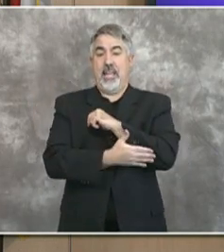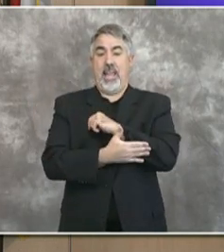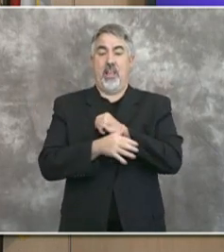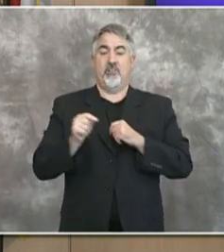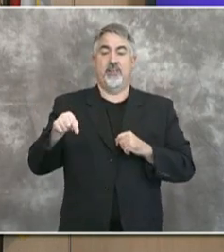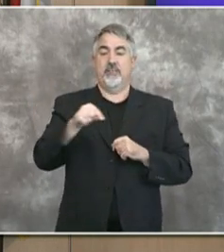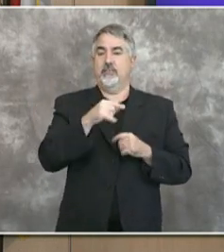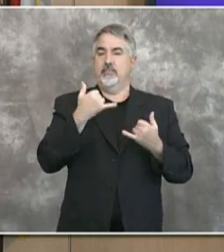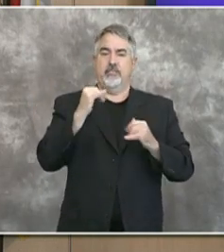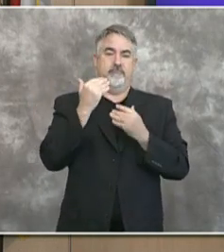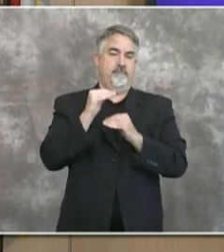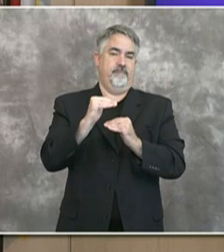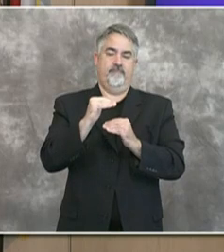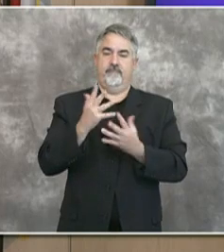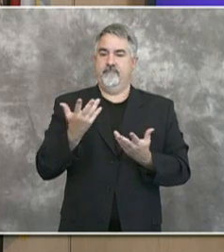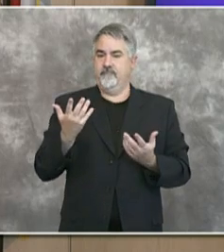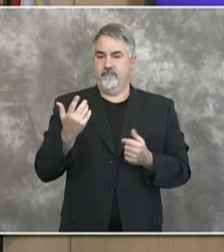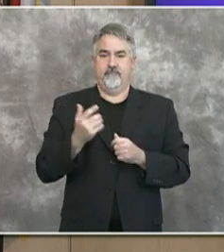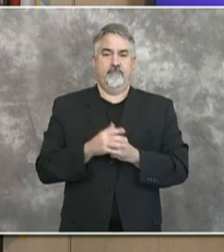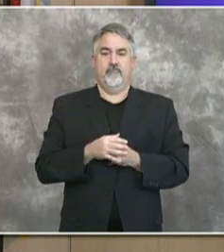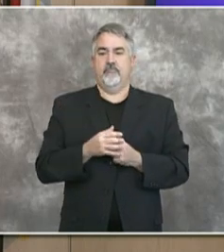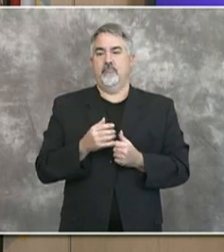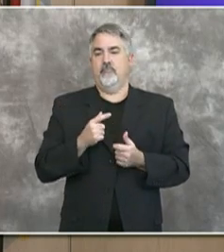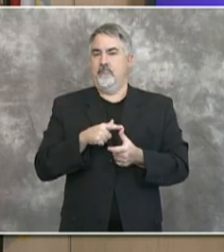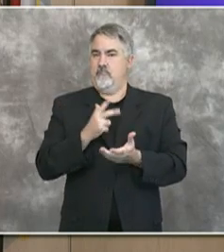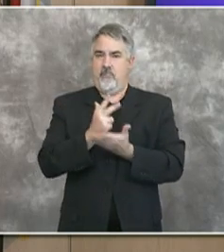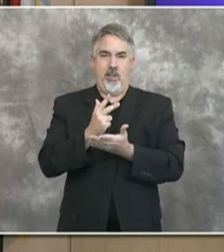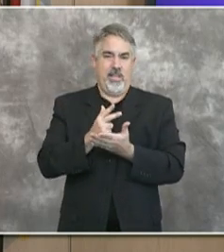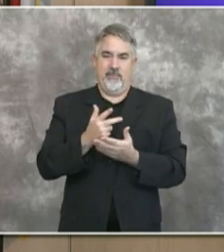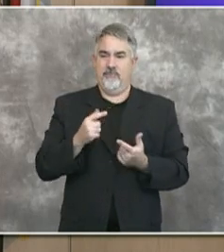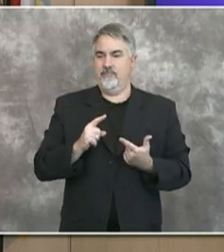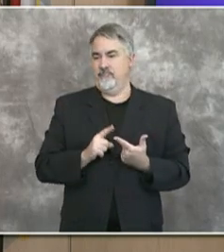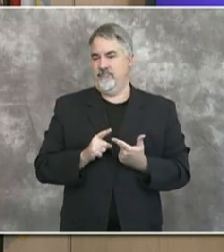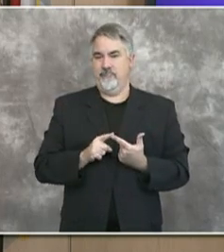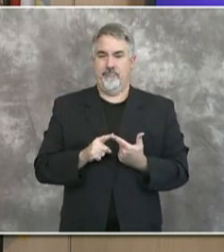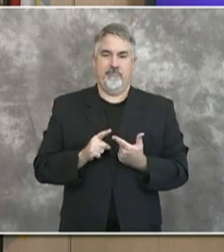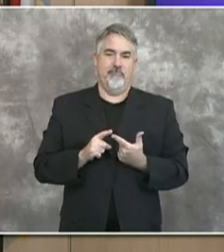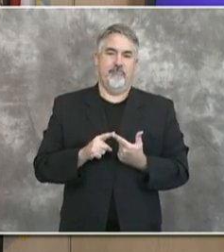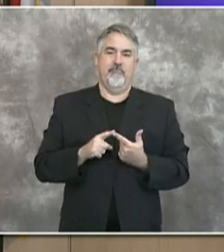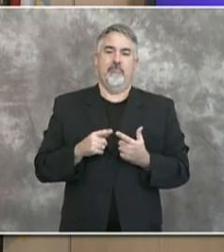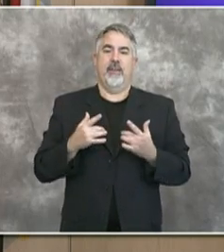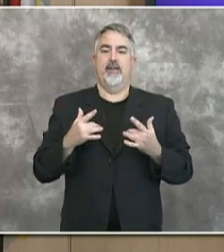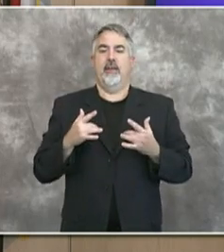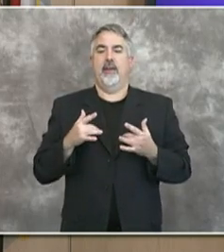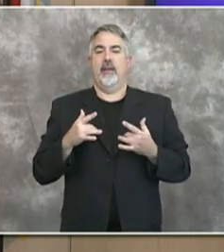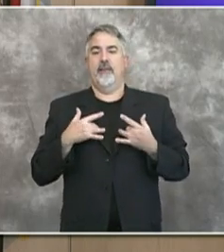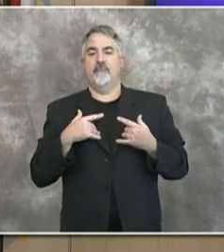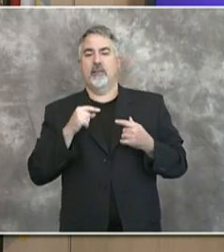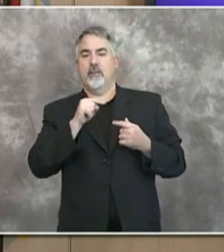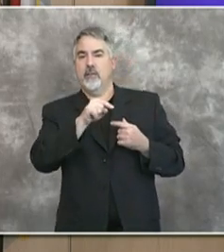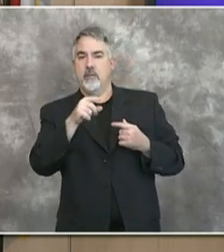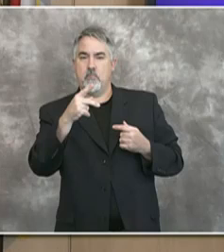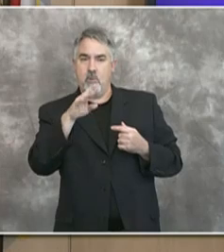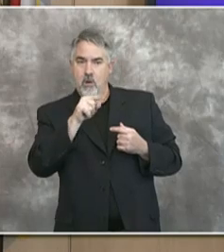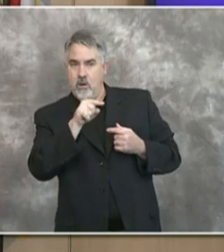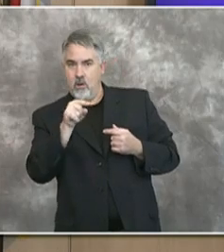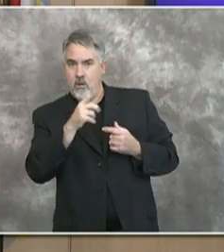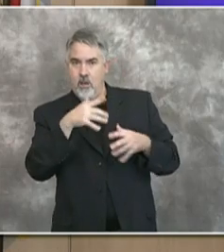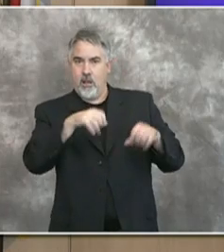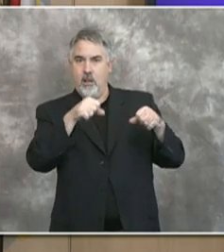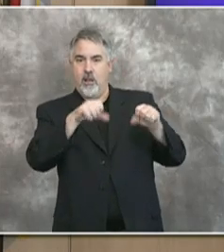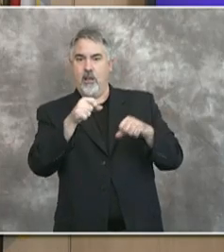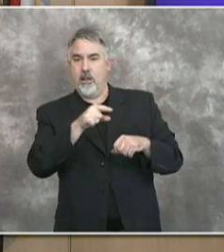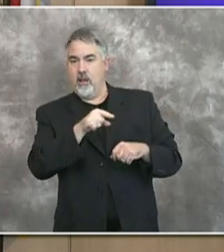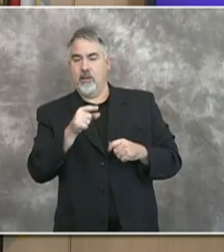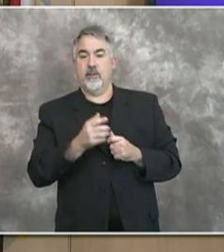in effect. Restrictions around parking, restrictions around the type of activities that can go on. And as we begin to